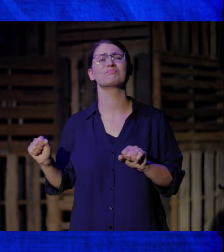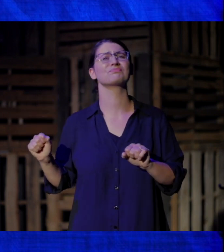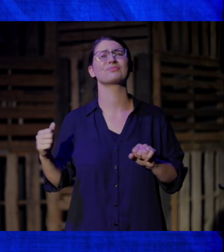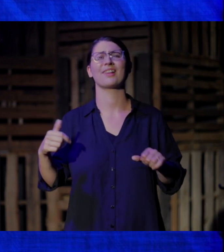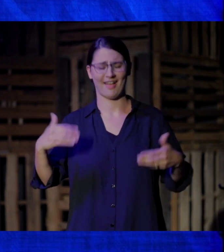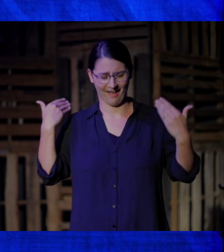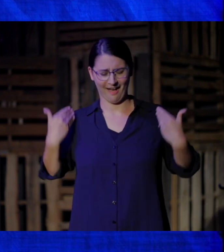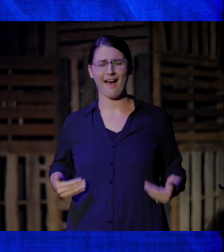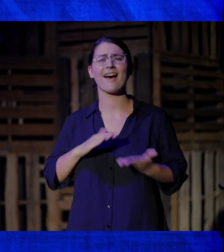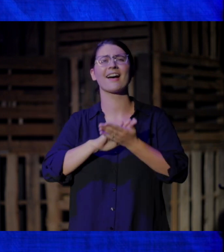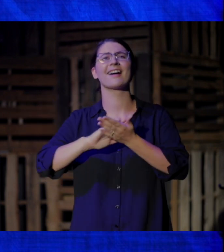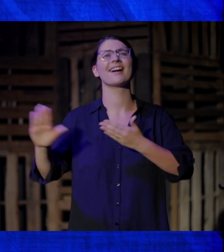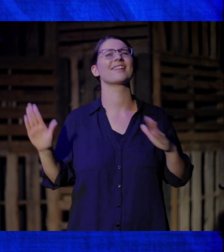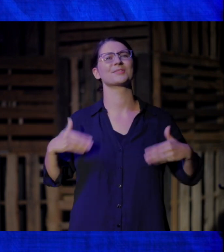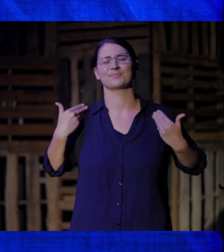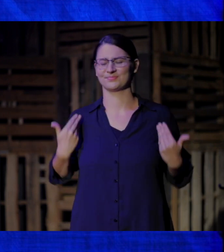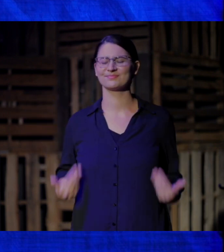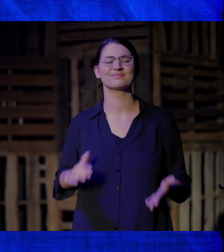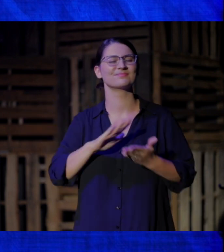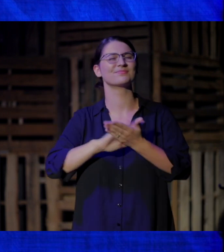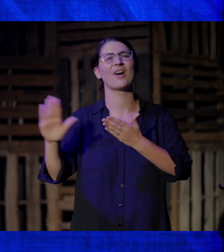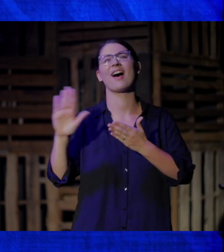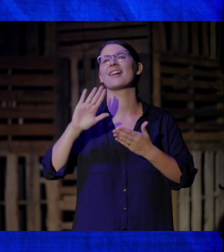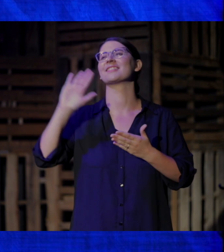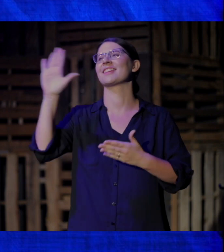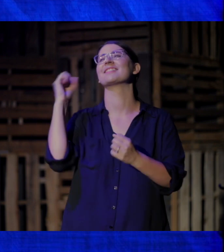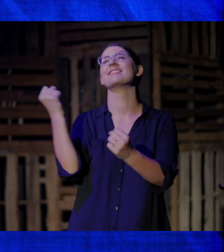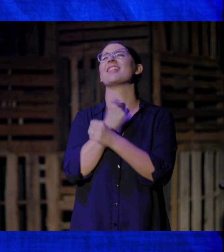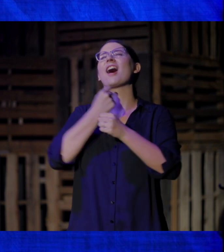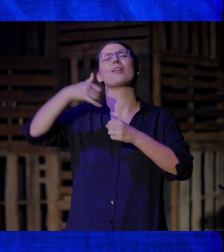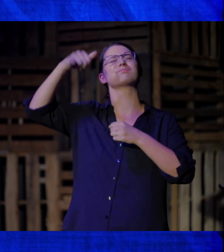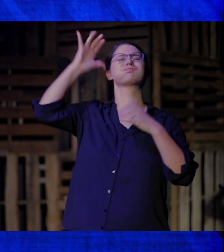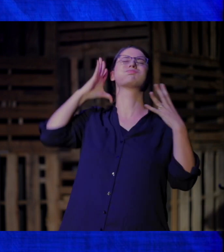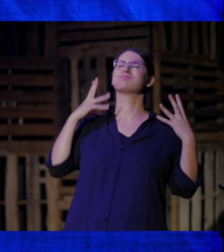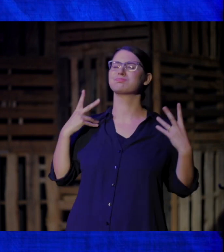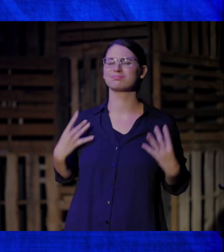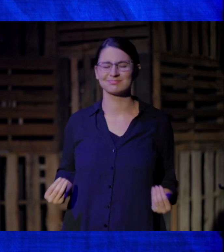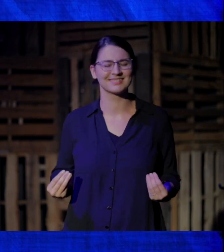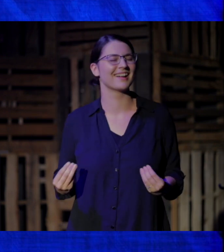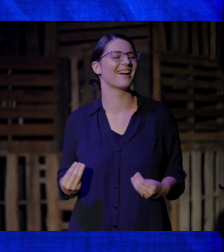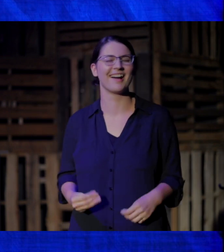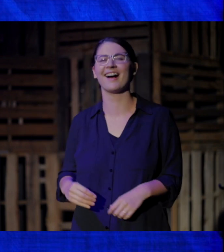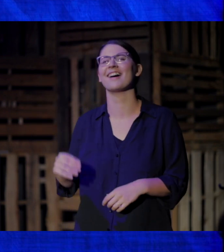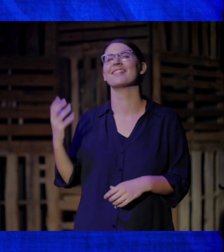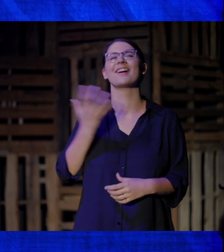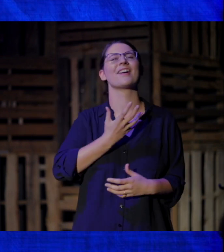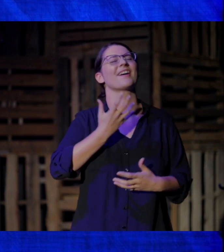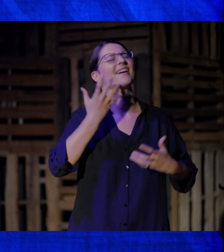I'm washed, I'm drenched in love.